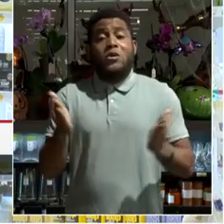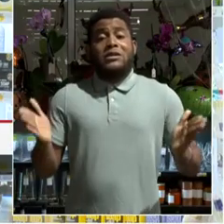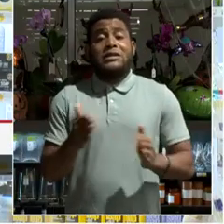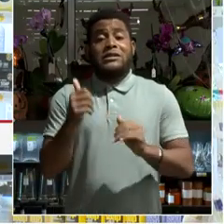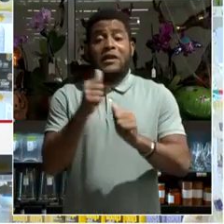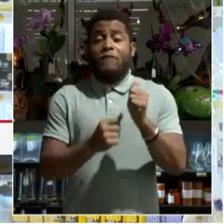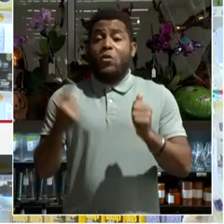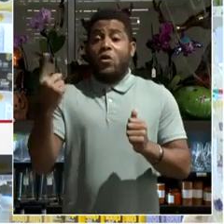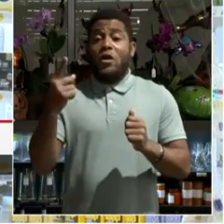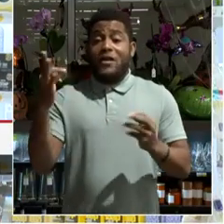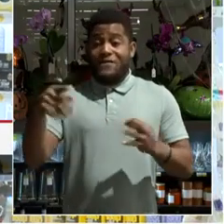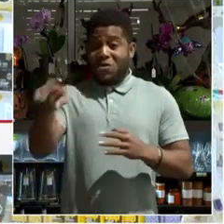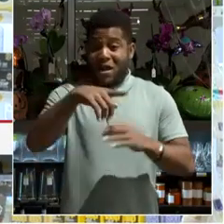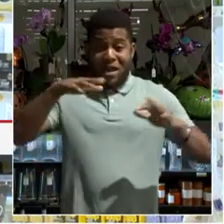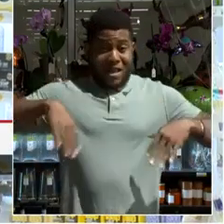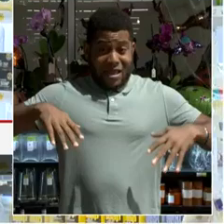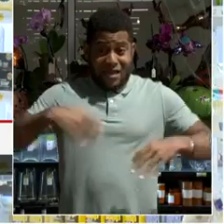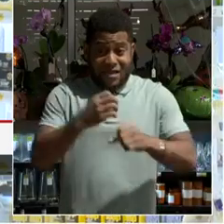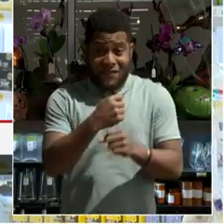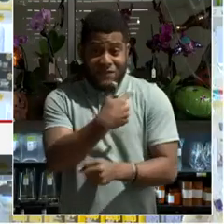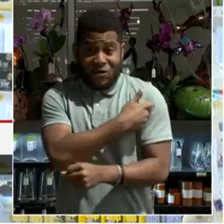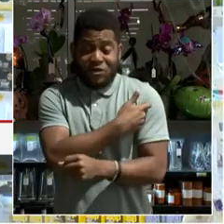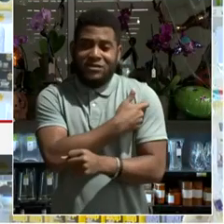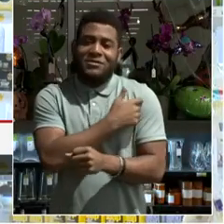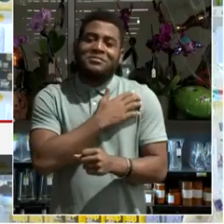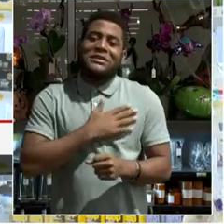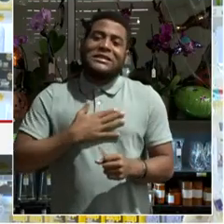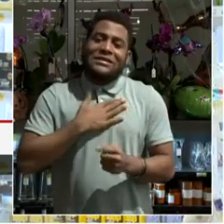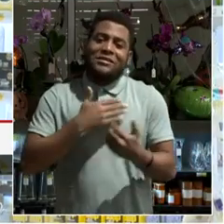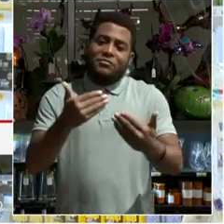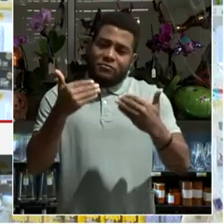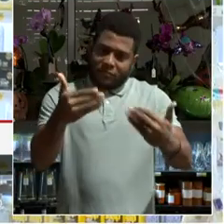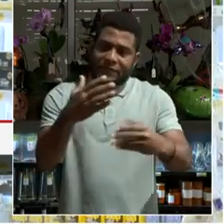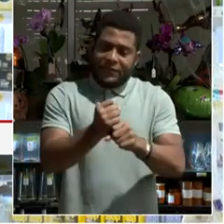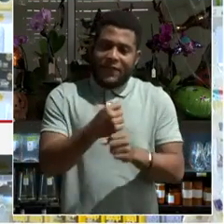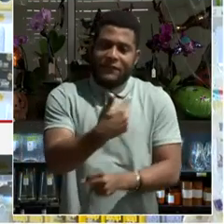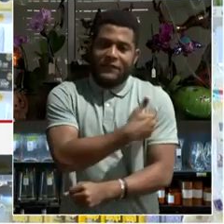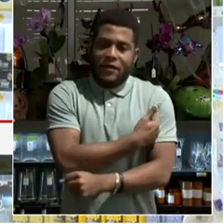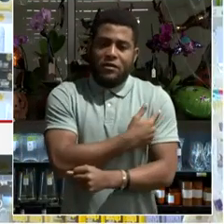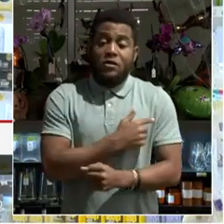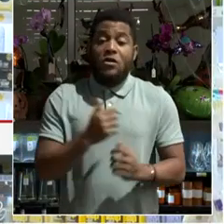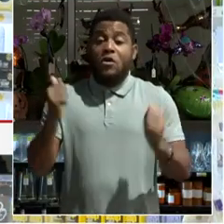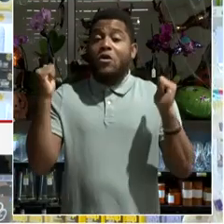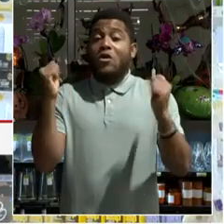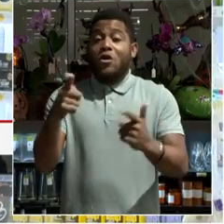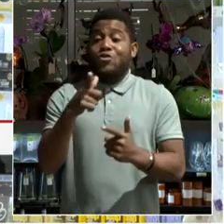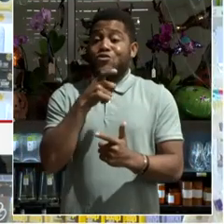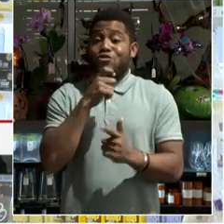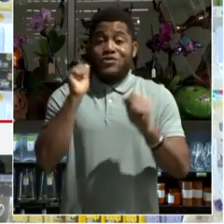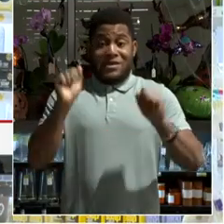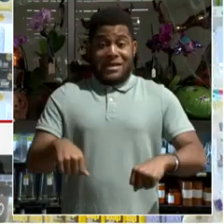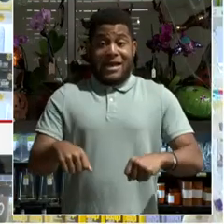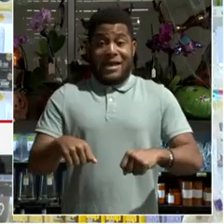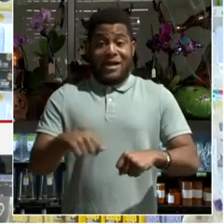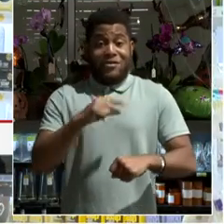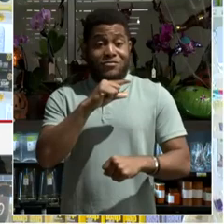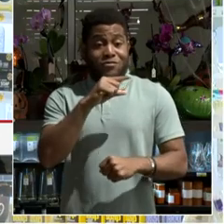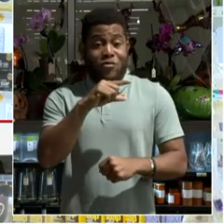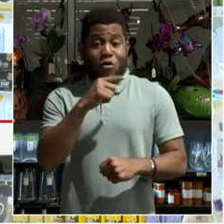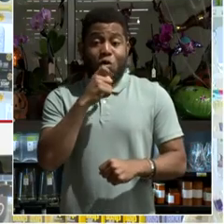been vaccinated yet, to get vaccinated, and for everyone who's eligible for the booster shot to do that